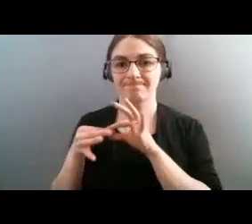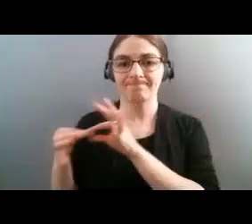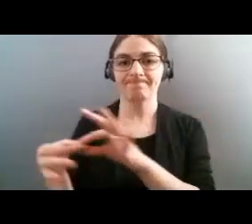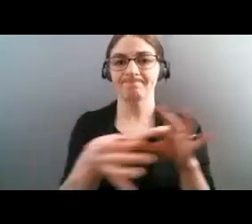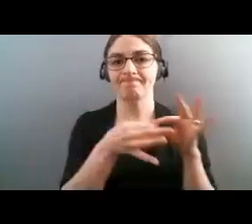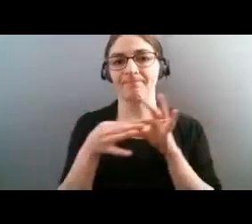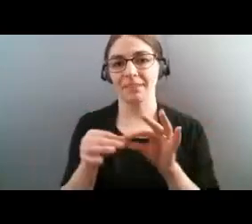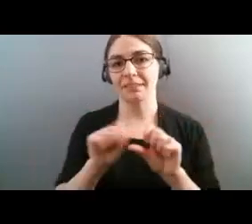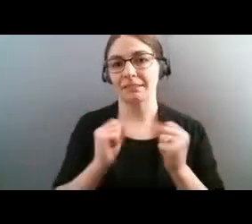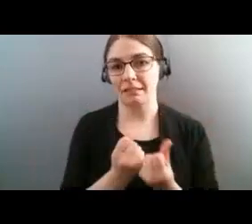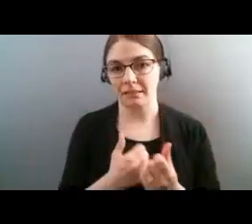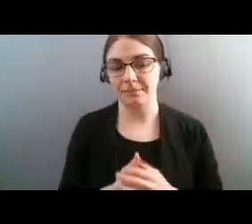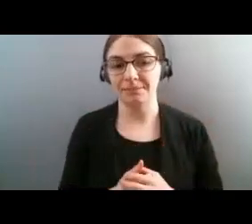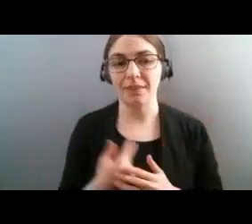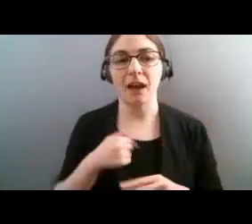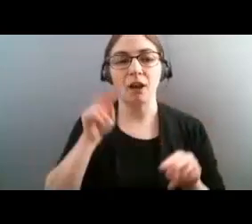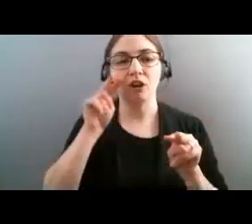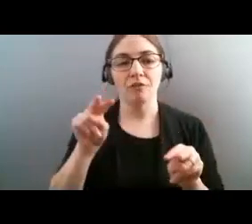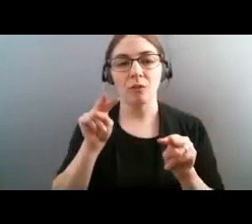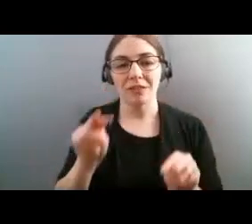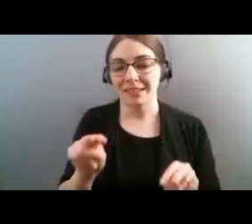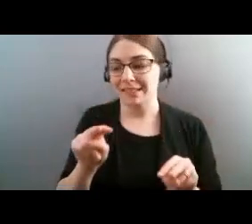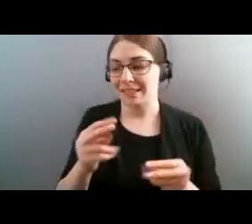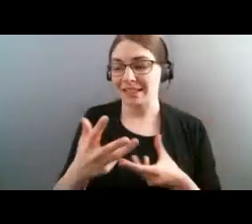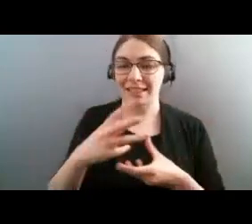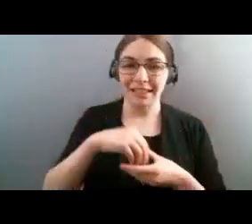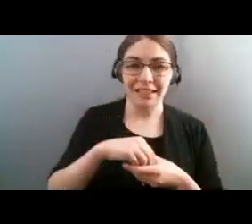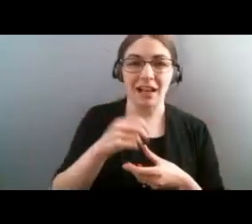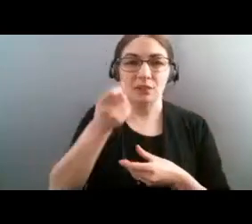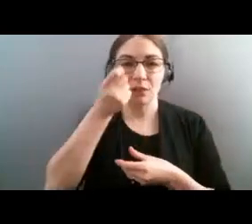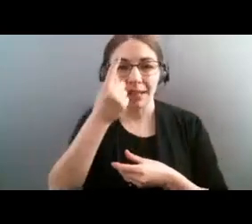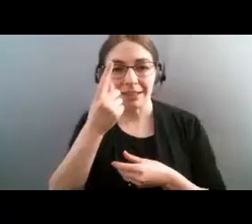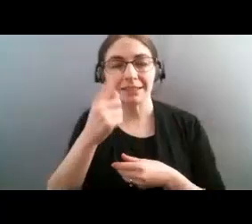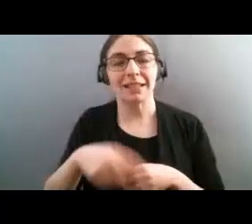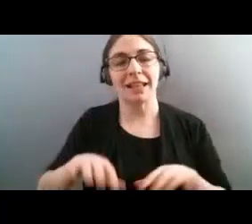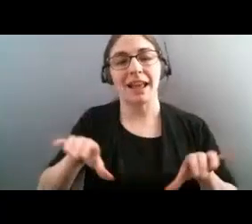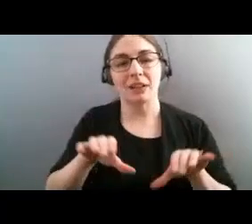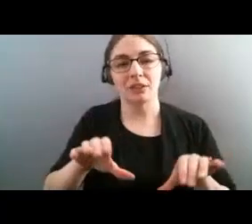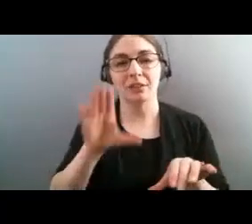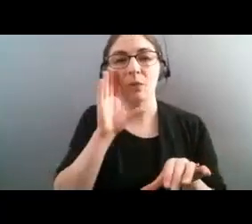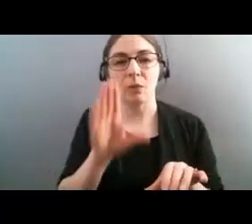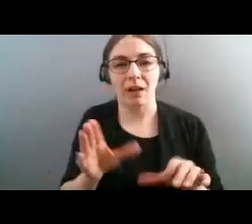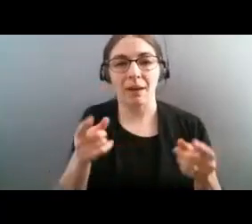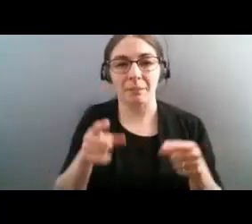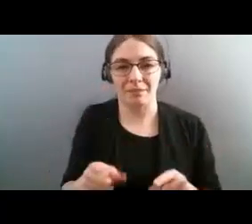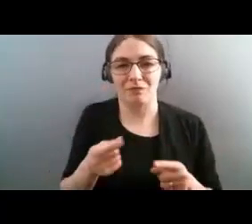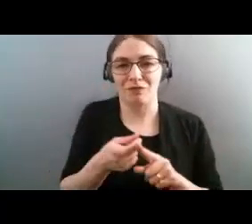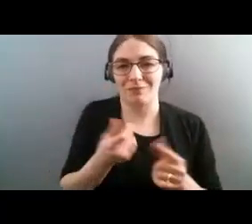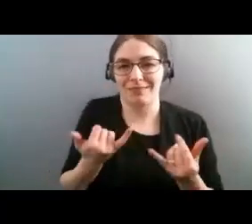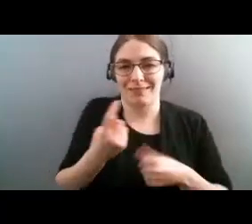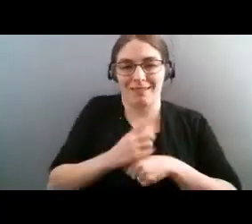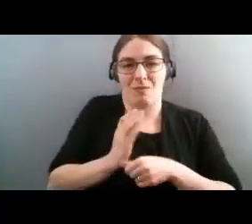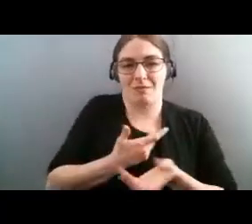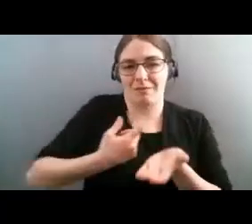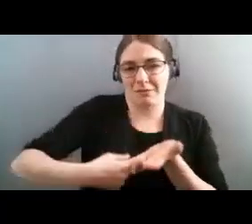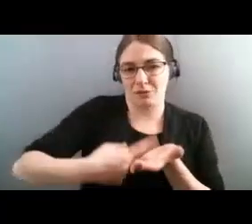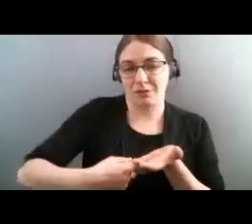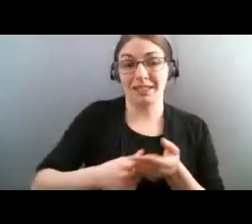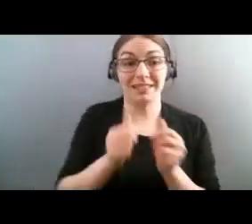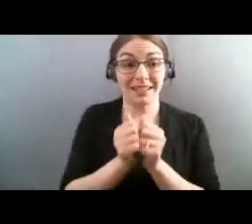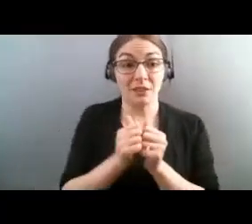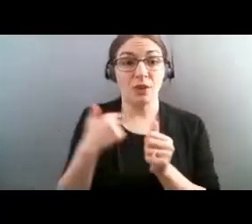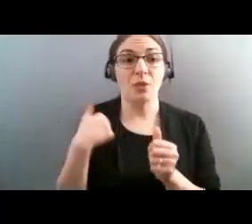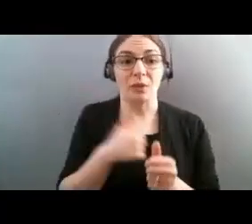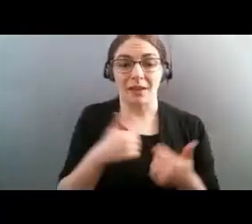I look forward to the insights and actions that will come from today's conversations. Together, we have the power to ensure that no one is left